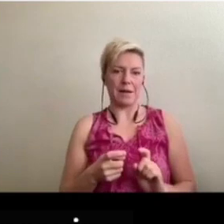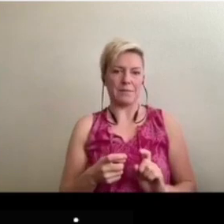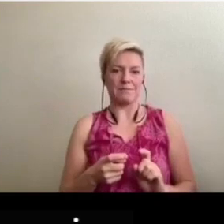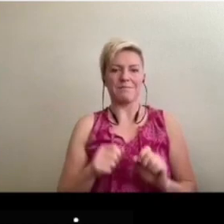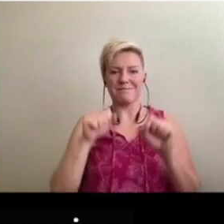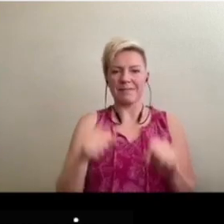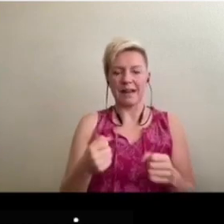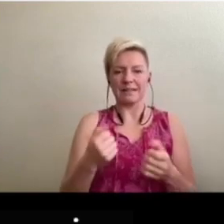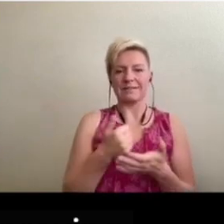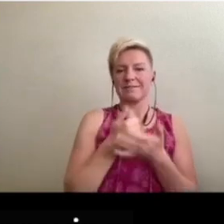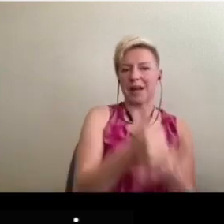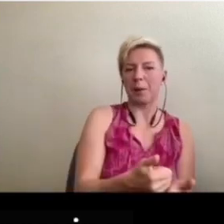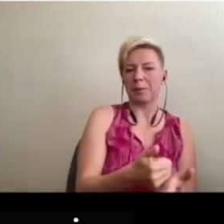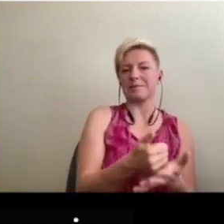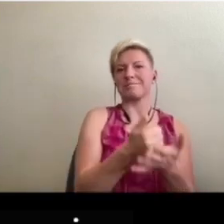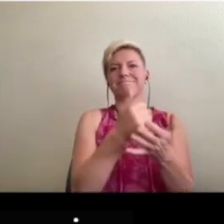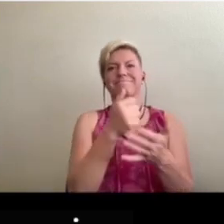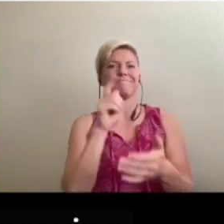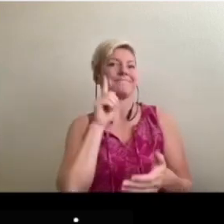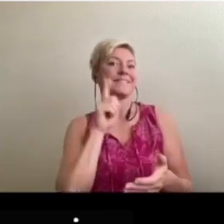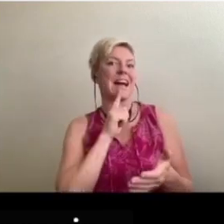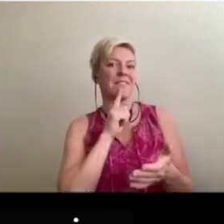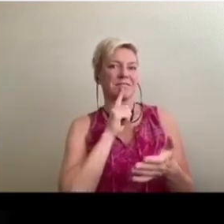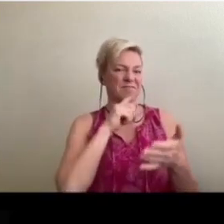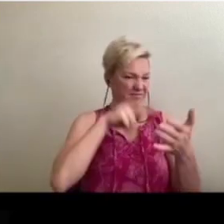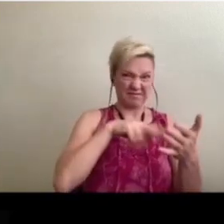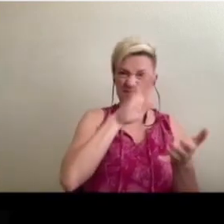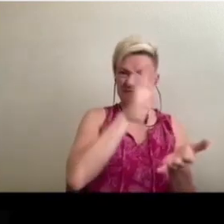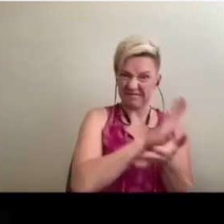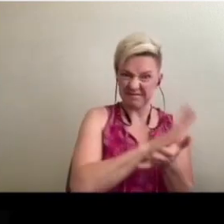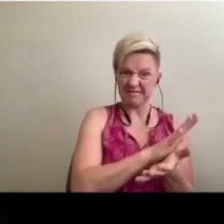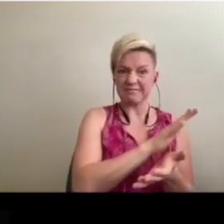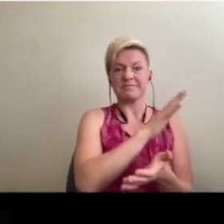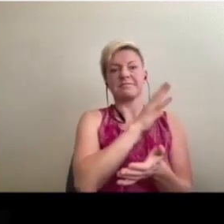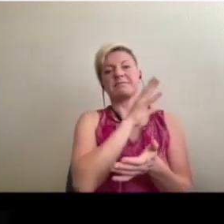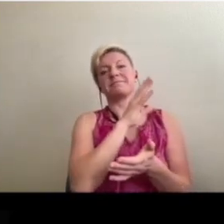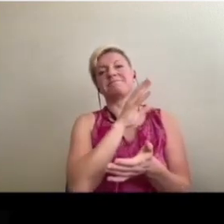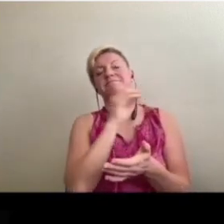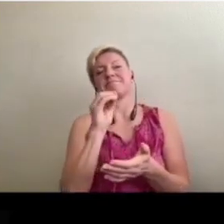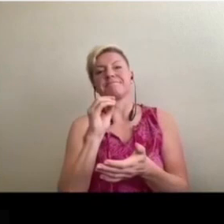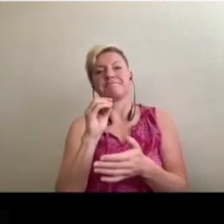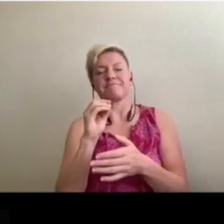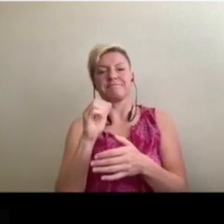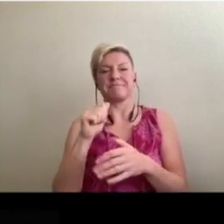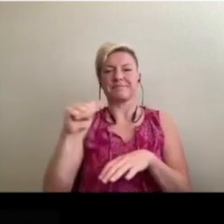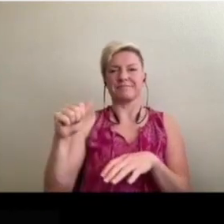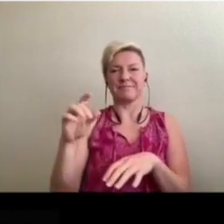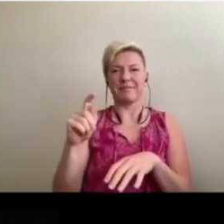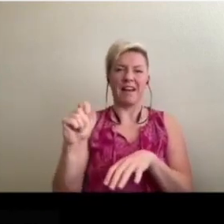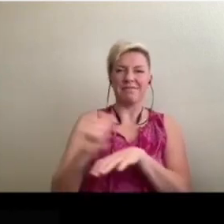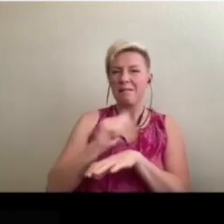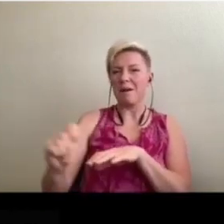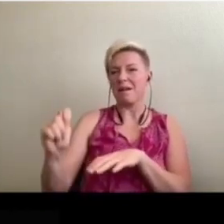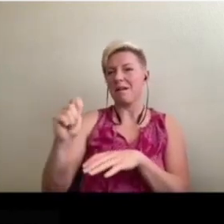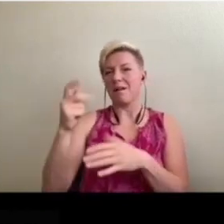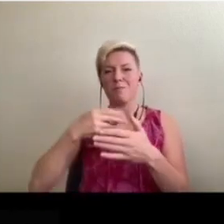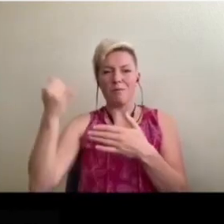in deaf readers has implications for improving deaf literacy, therapy programs,